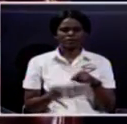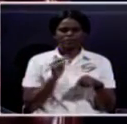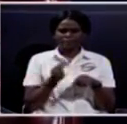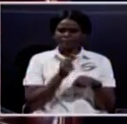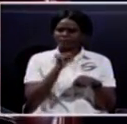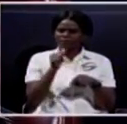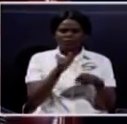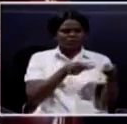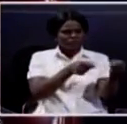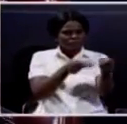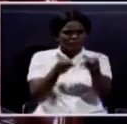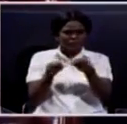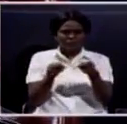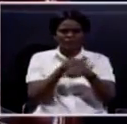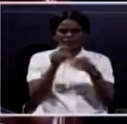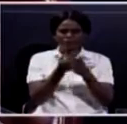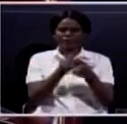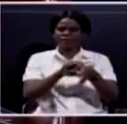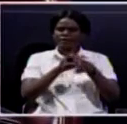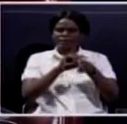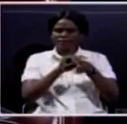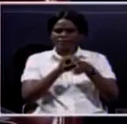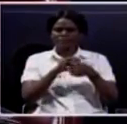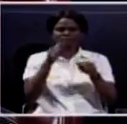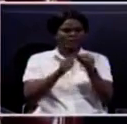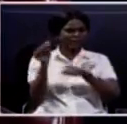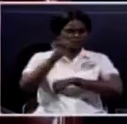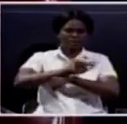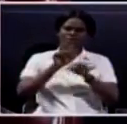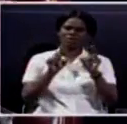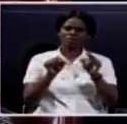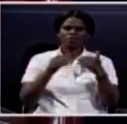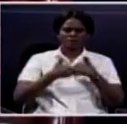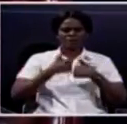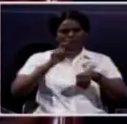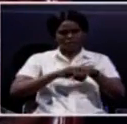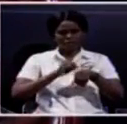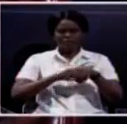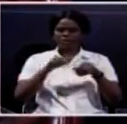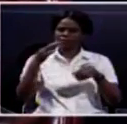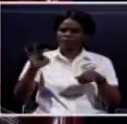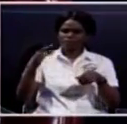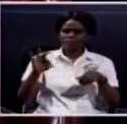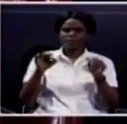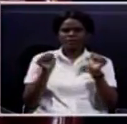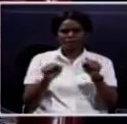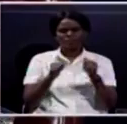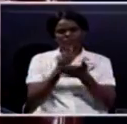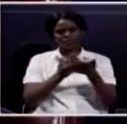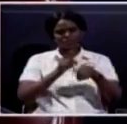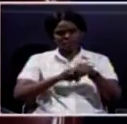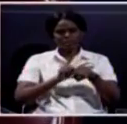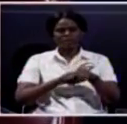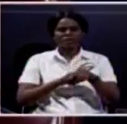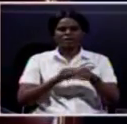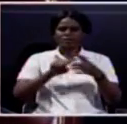feed only on meat, whatever you every day. No. There are times when you feed on vegetables. There are times when you feed